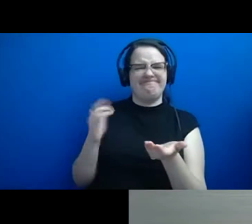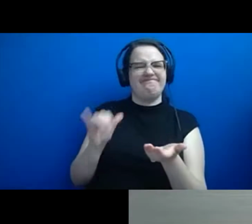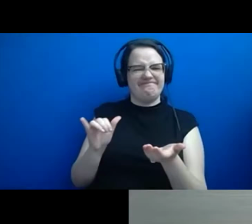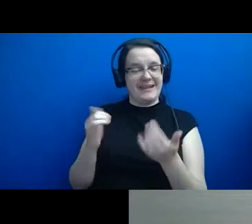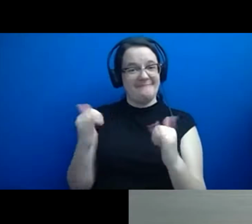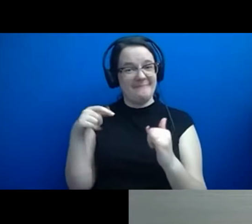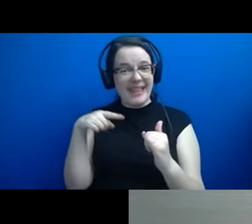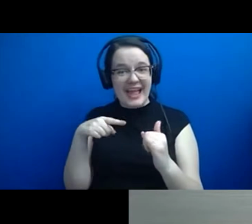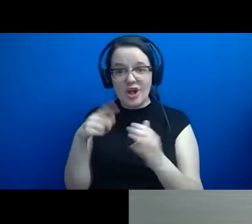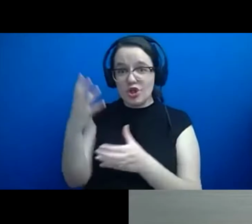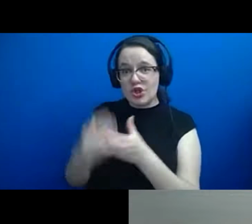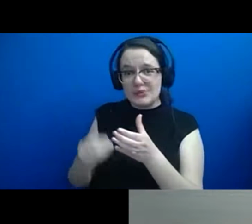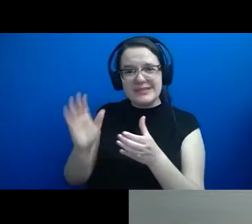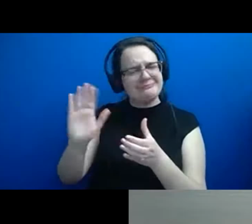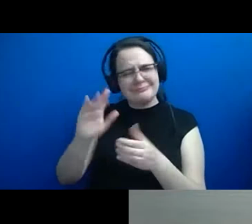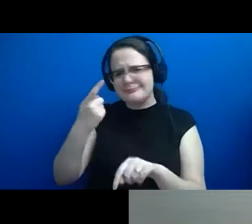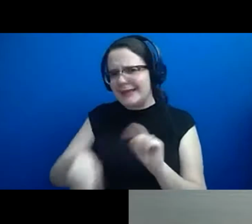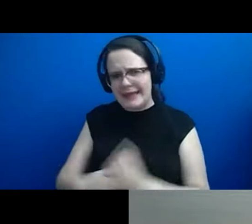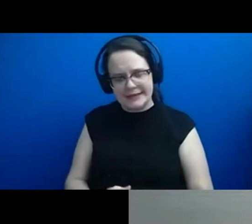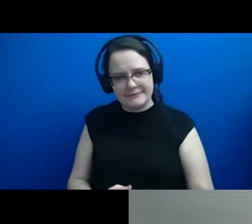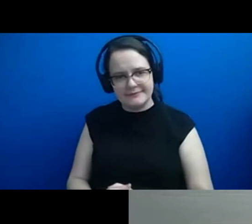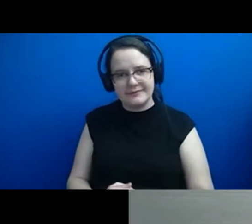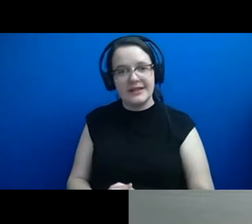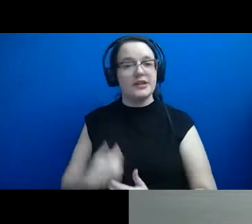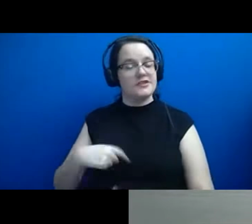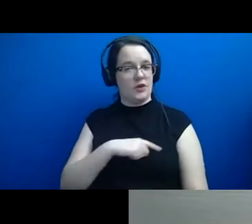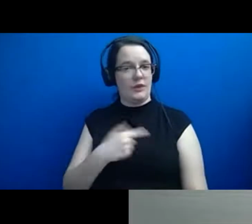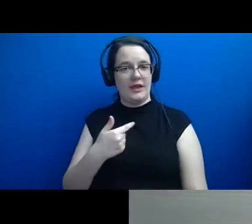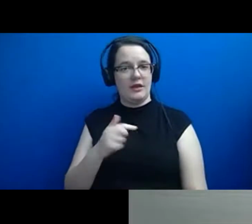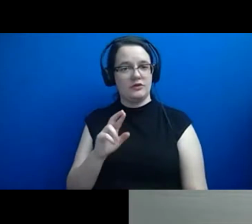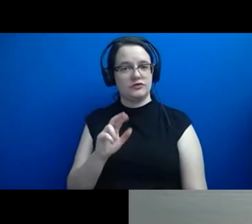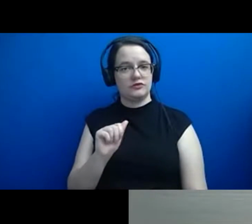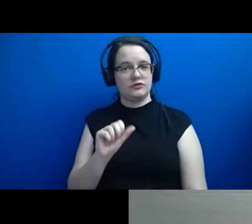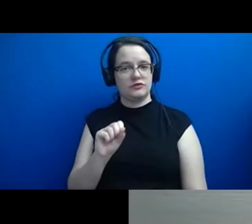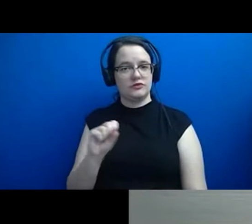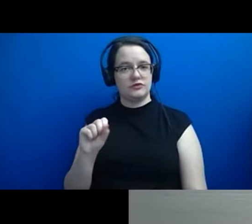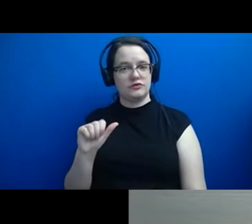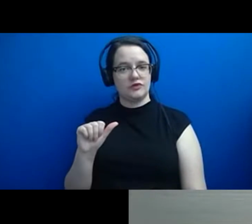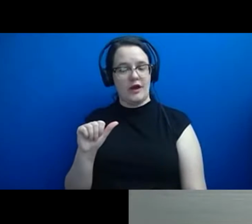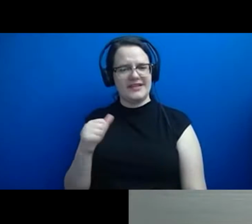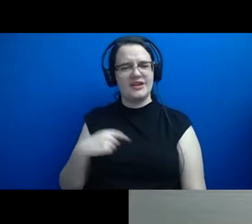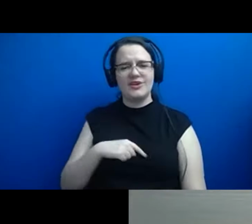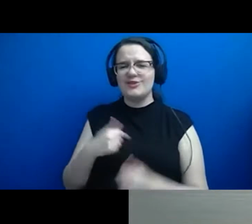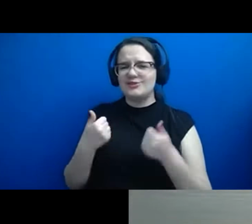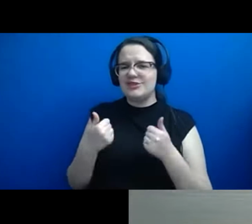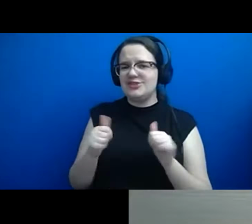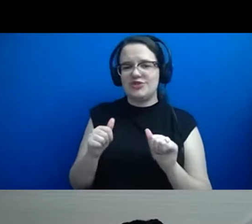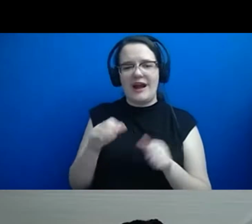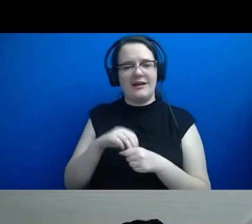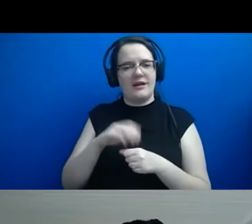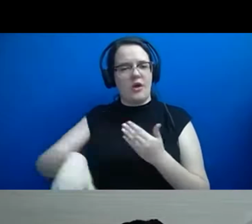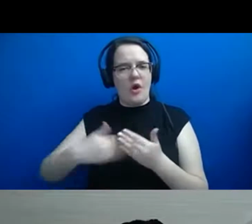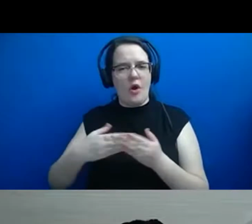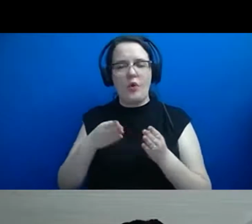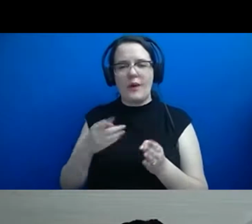afford to lose a step on. So GRASA tries in all the ways that we interact with agencies